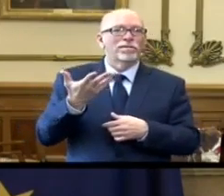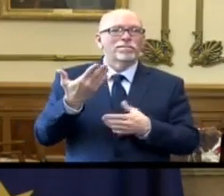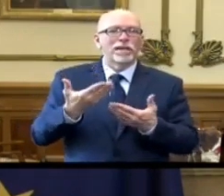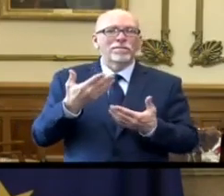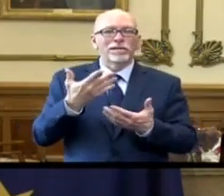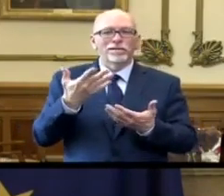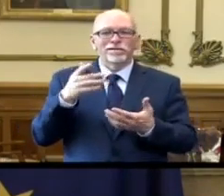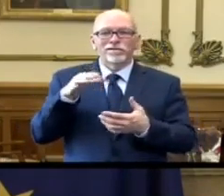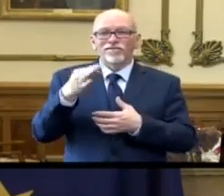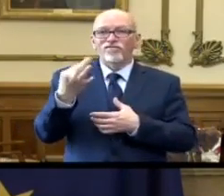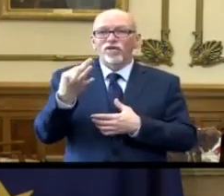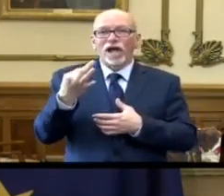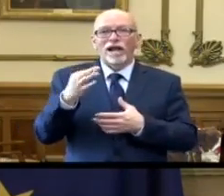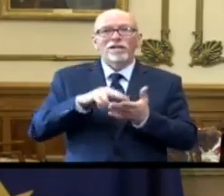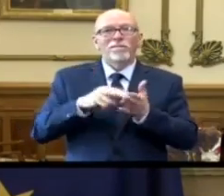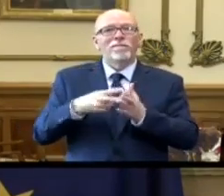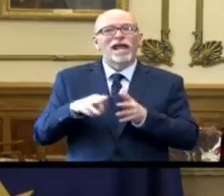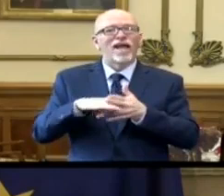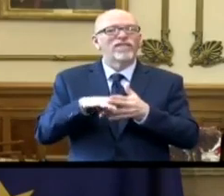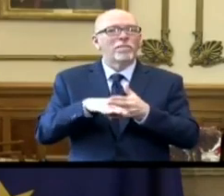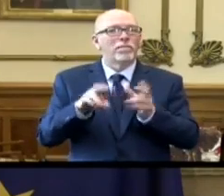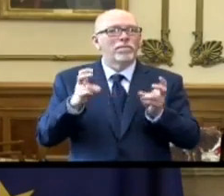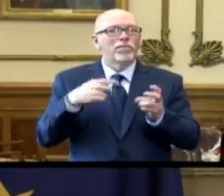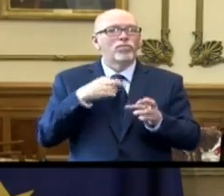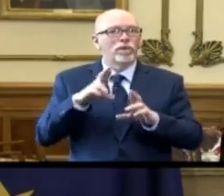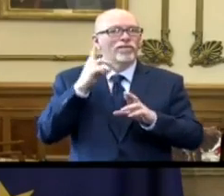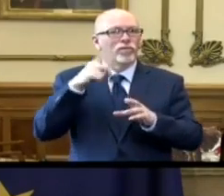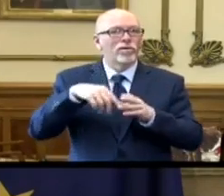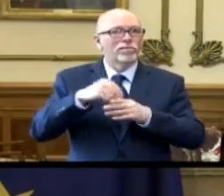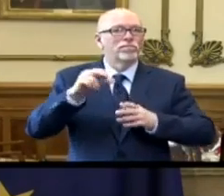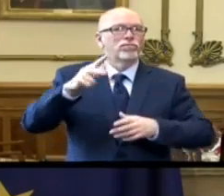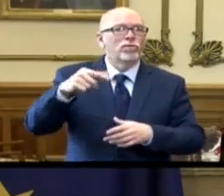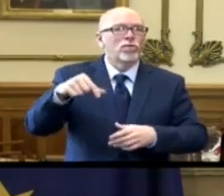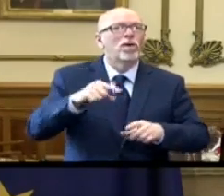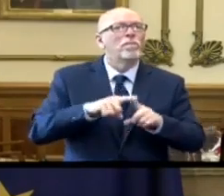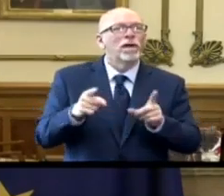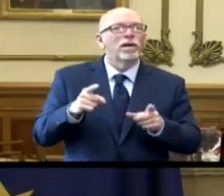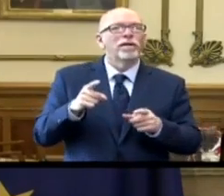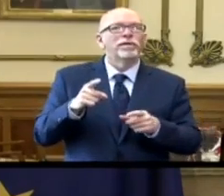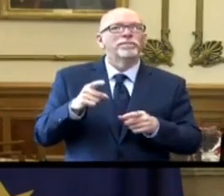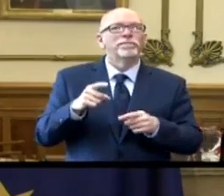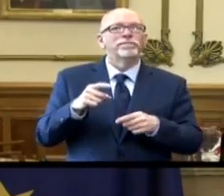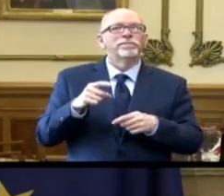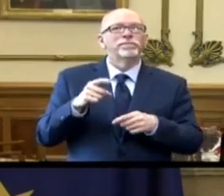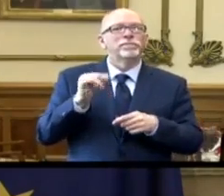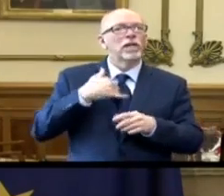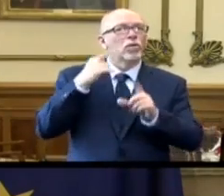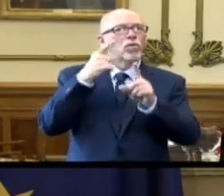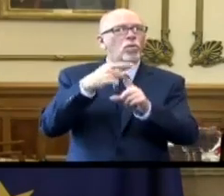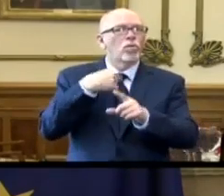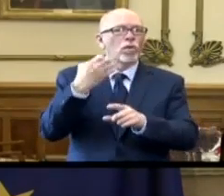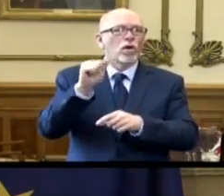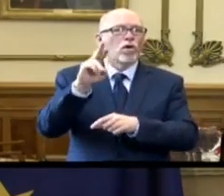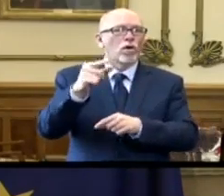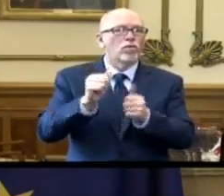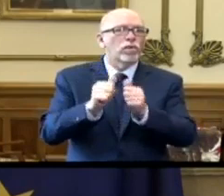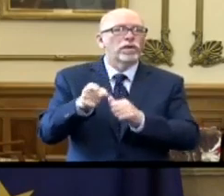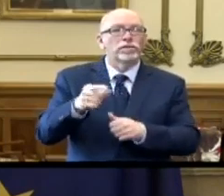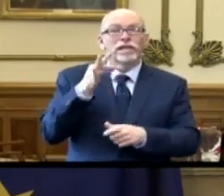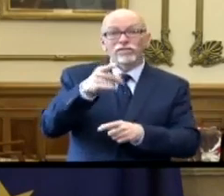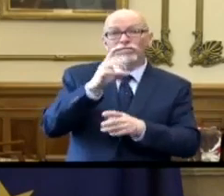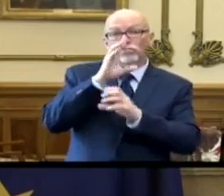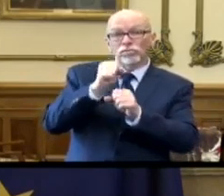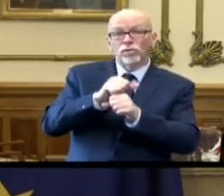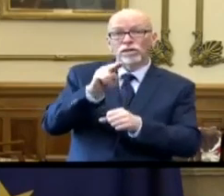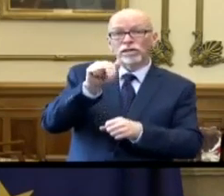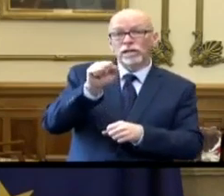halftime come Friday. But Ted, that's the goal, is to get to a August race. By the way, if you're in the NASCAR,